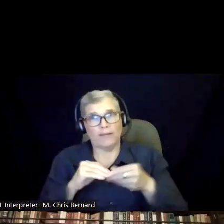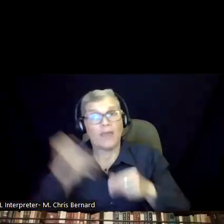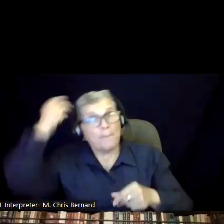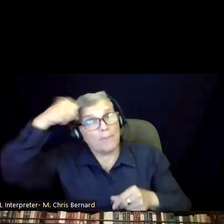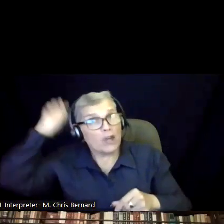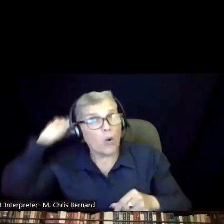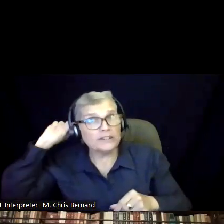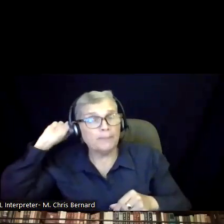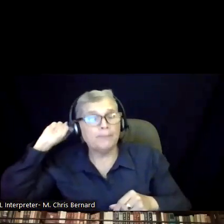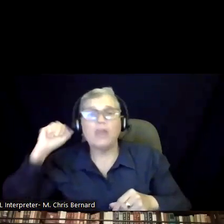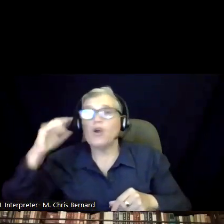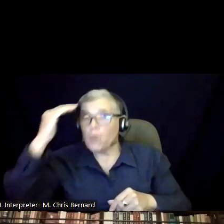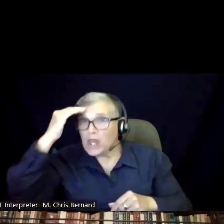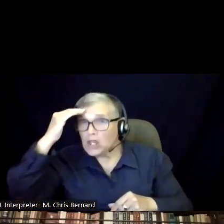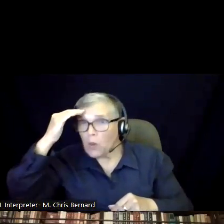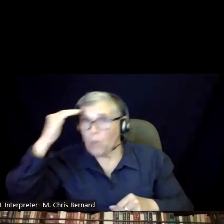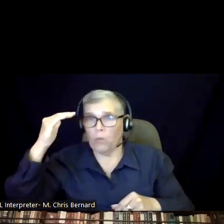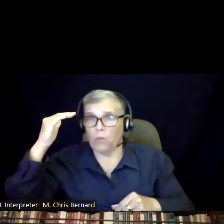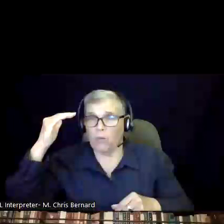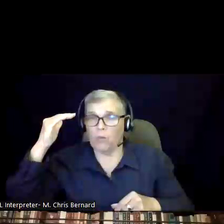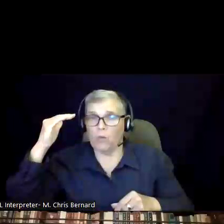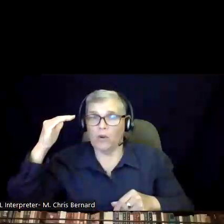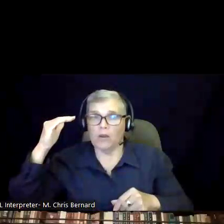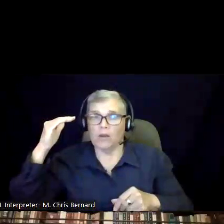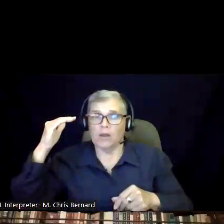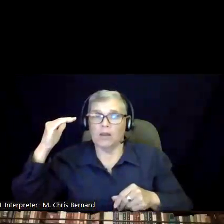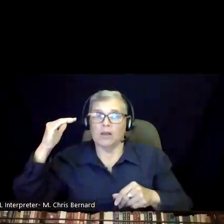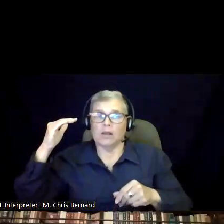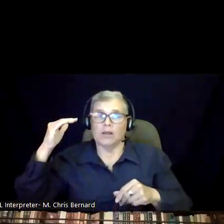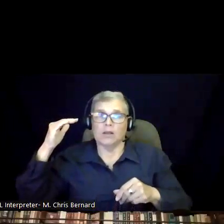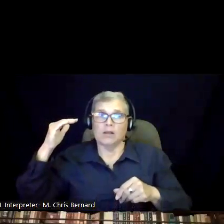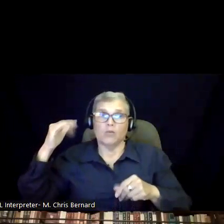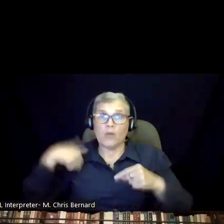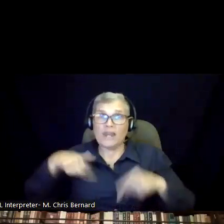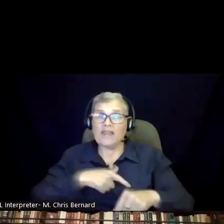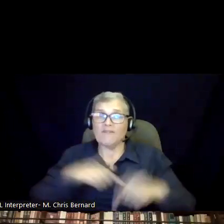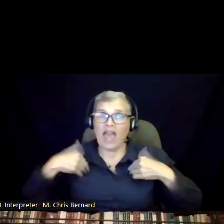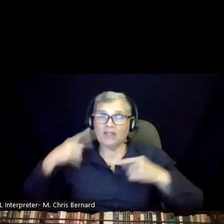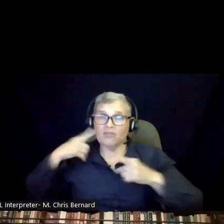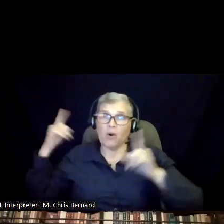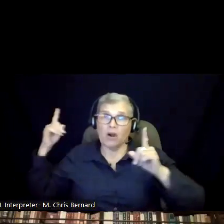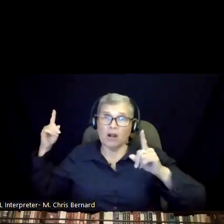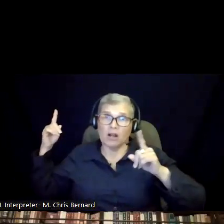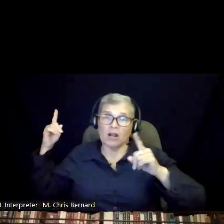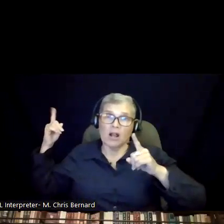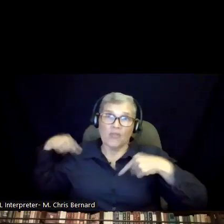know, were some of the most long-lasting species and some of the last to be extirpated merely because of where they